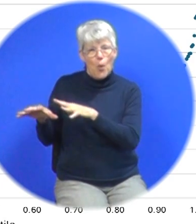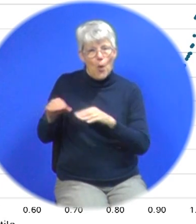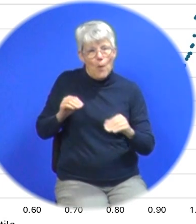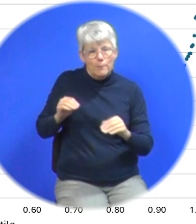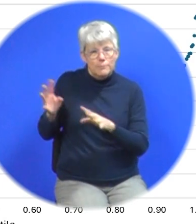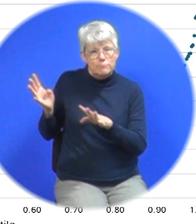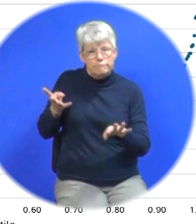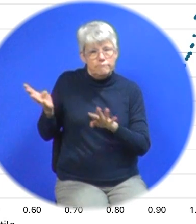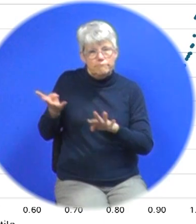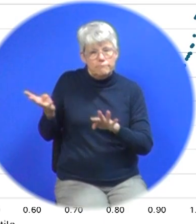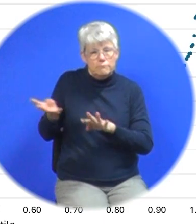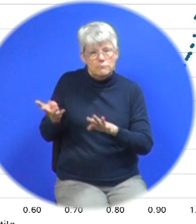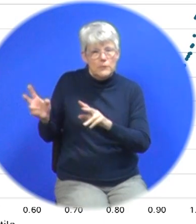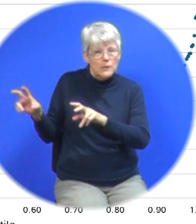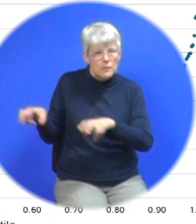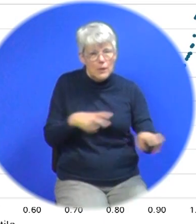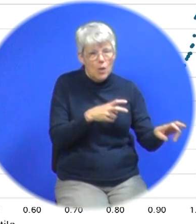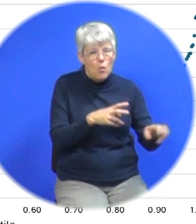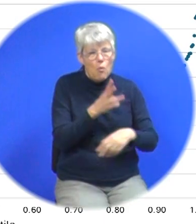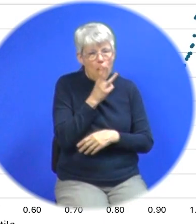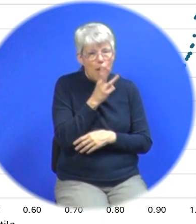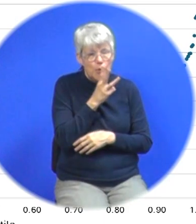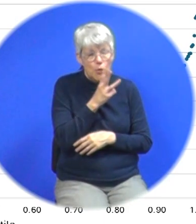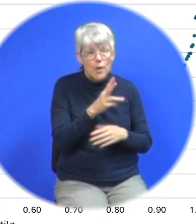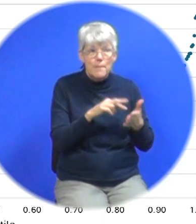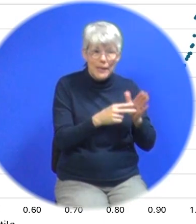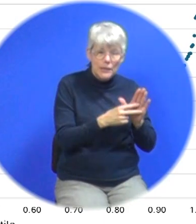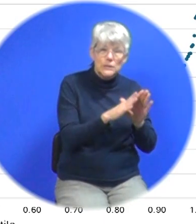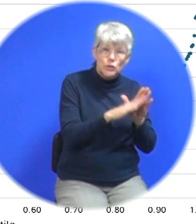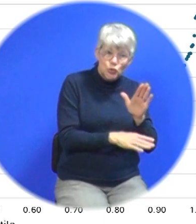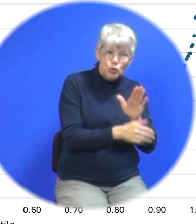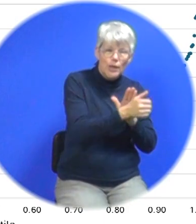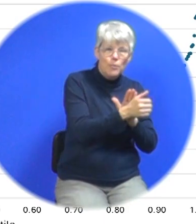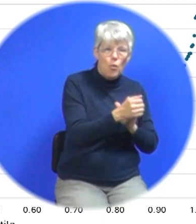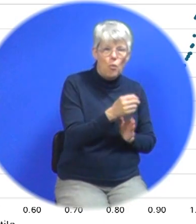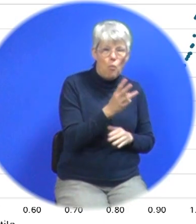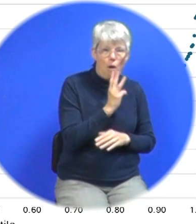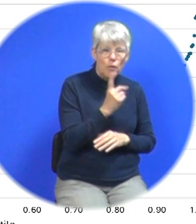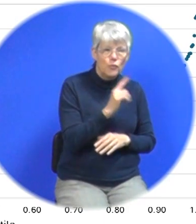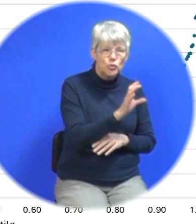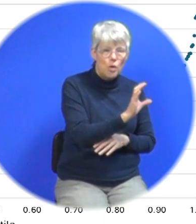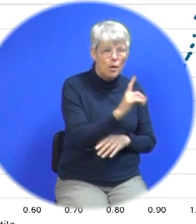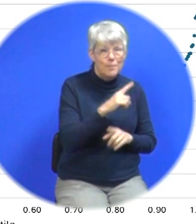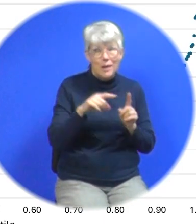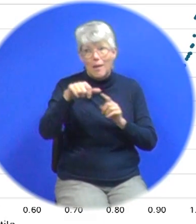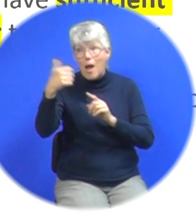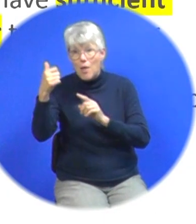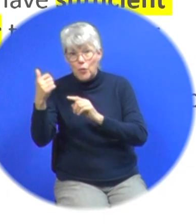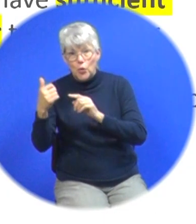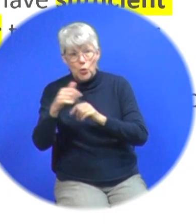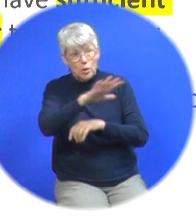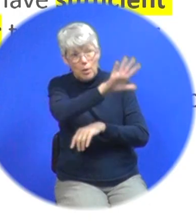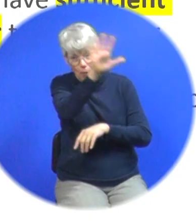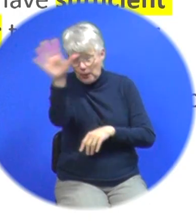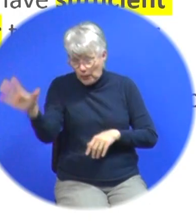interbasin transfers means cheaper water for Charlotte and more expensive water at the same time for everyone else in the Catawba River